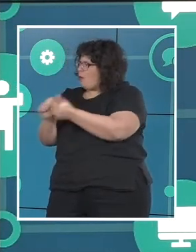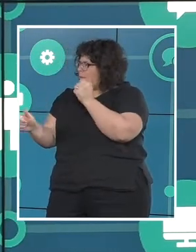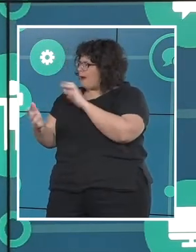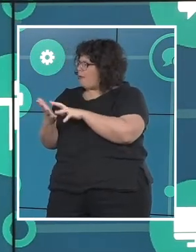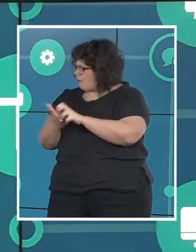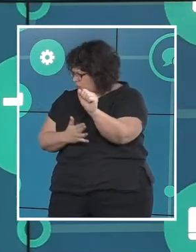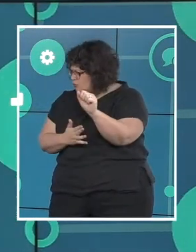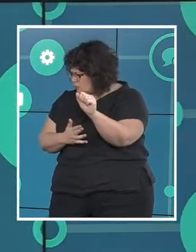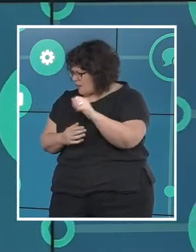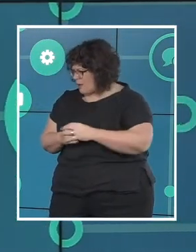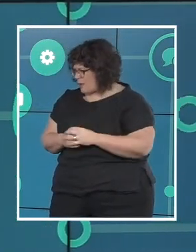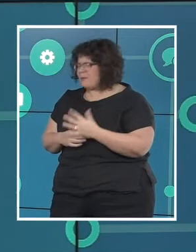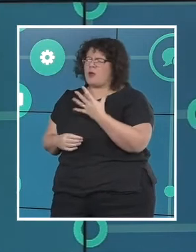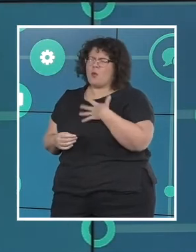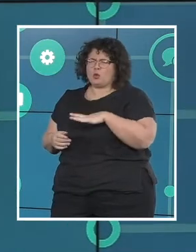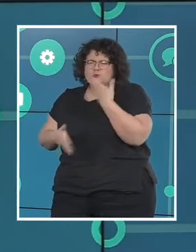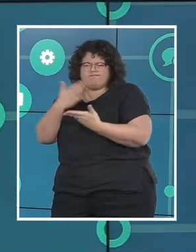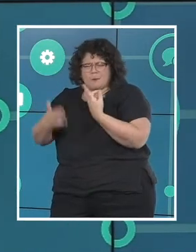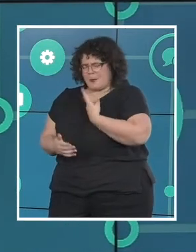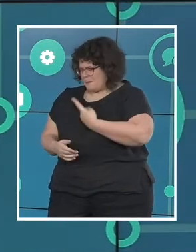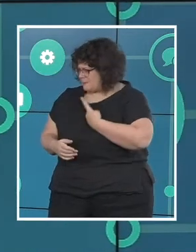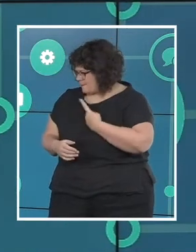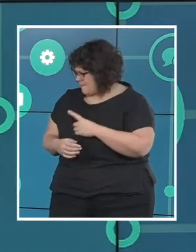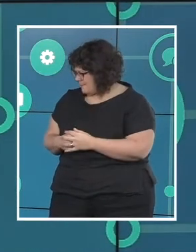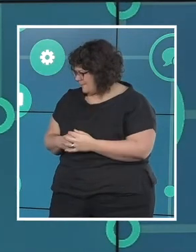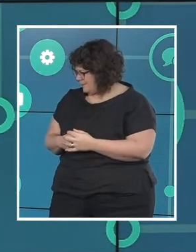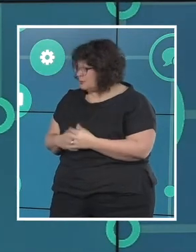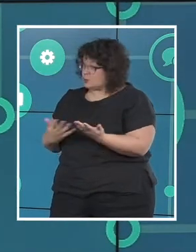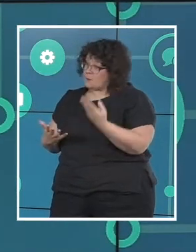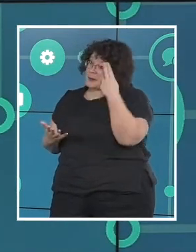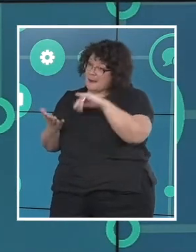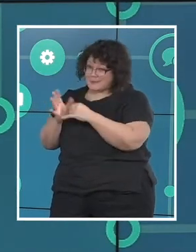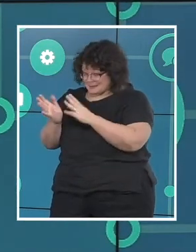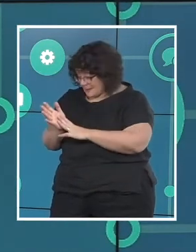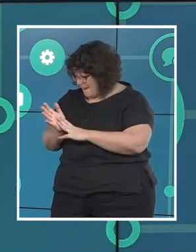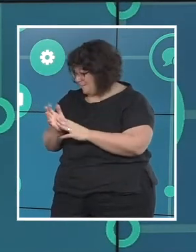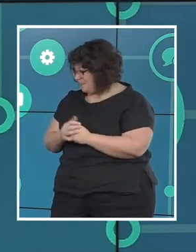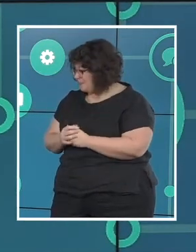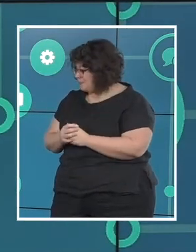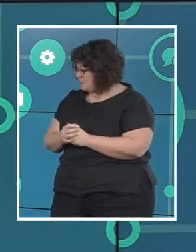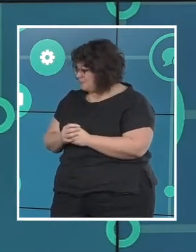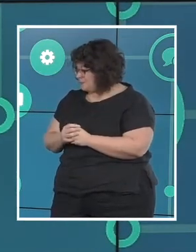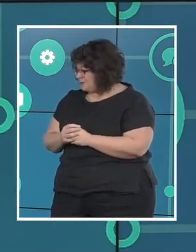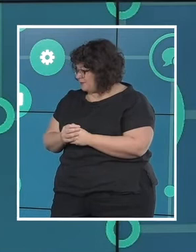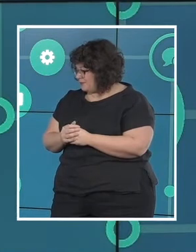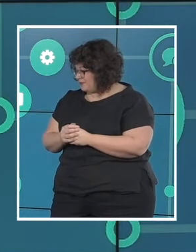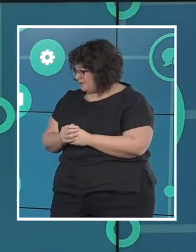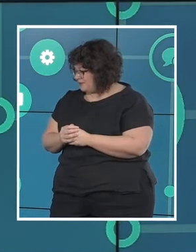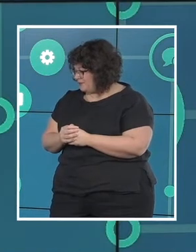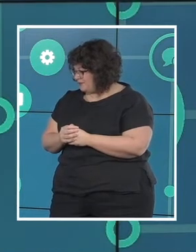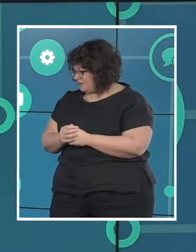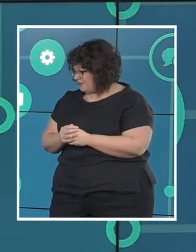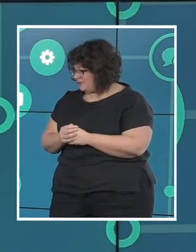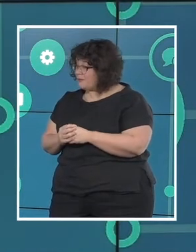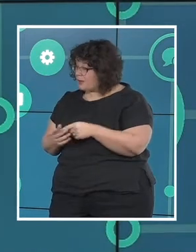Sam, and you probably are going to be surprised that my background is not in